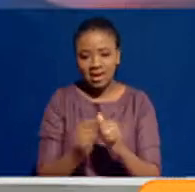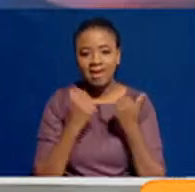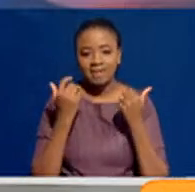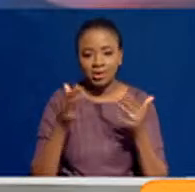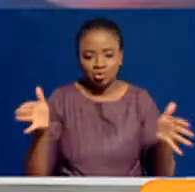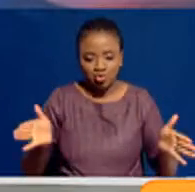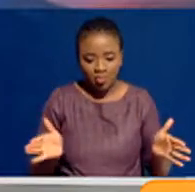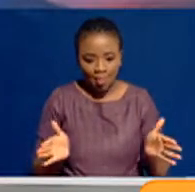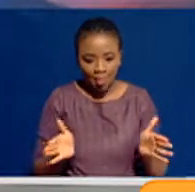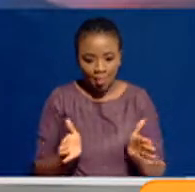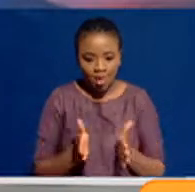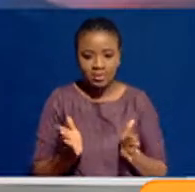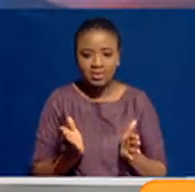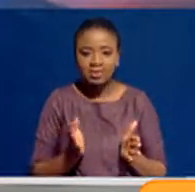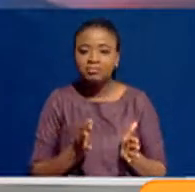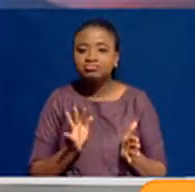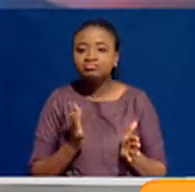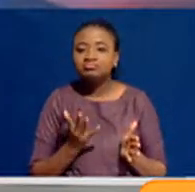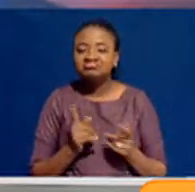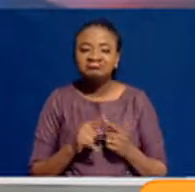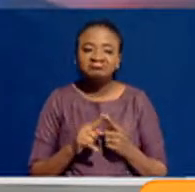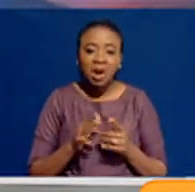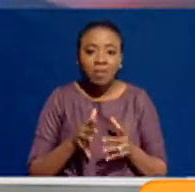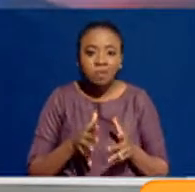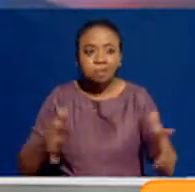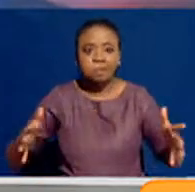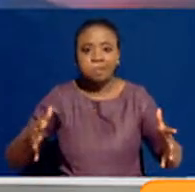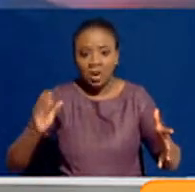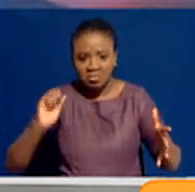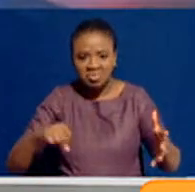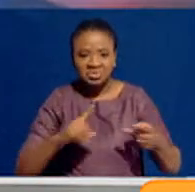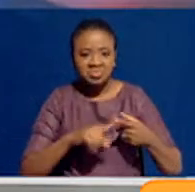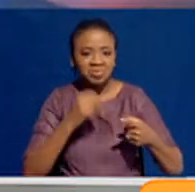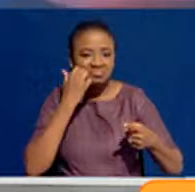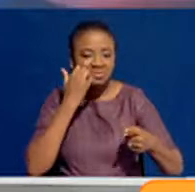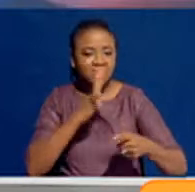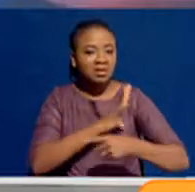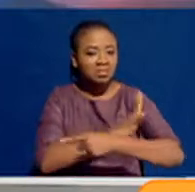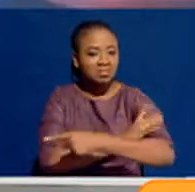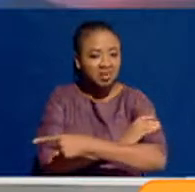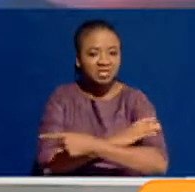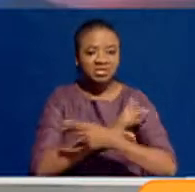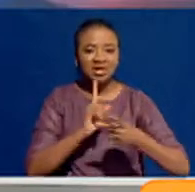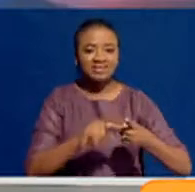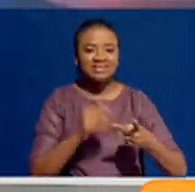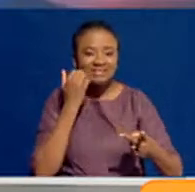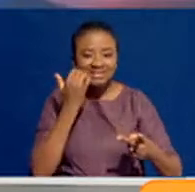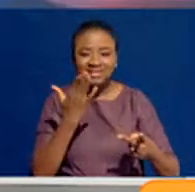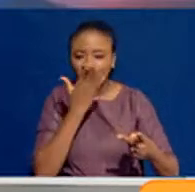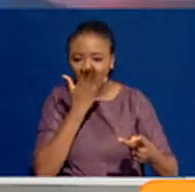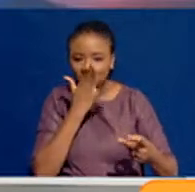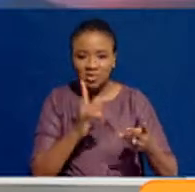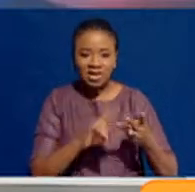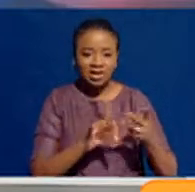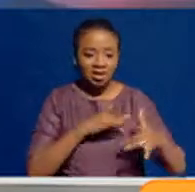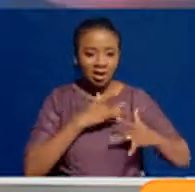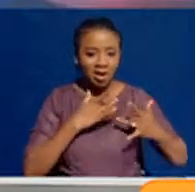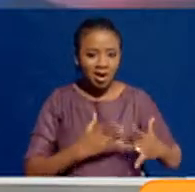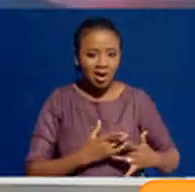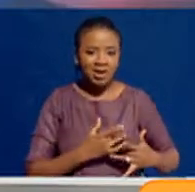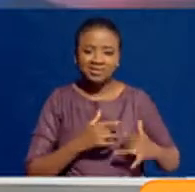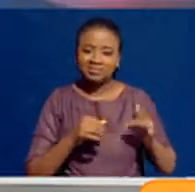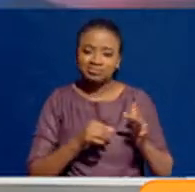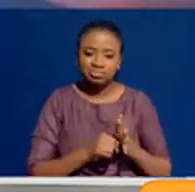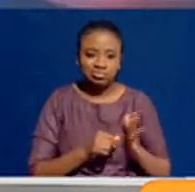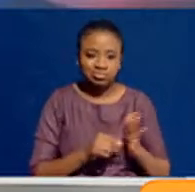on the rise. Lifestyle diseases such as high blood pressure, diabetes, and heart disease have been found to be common